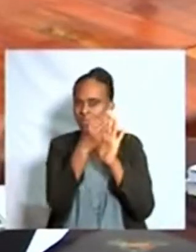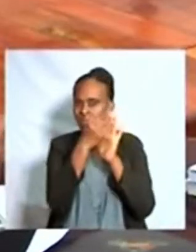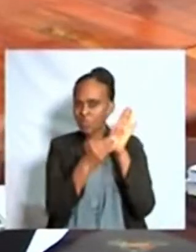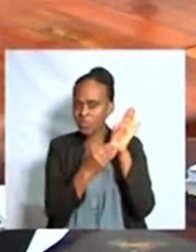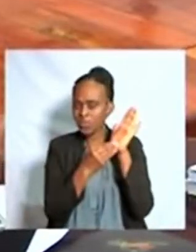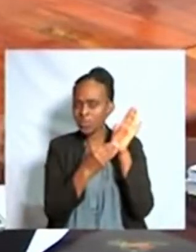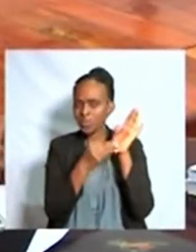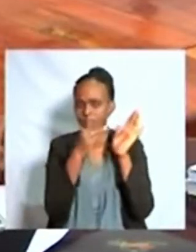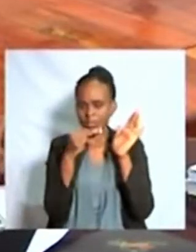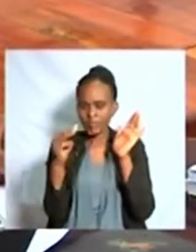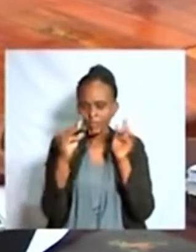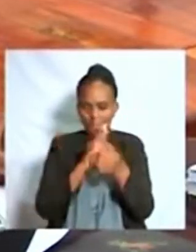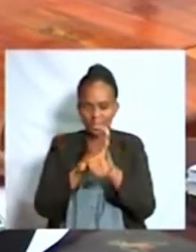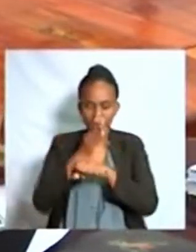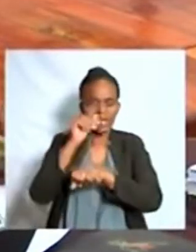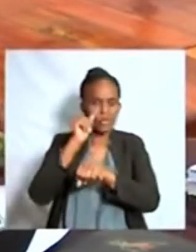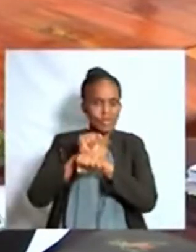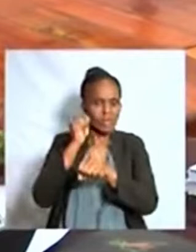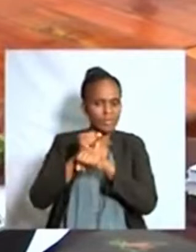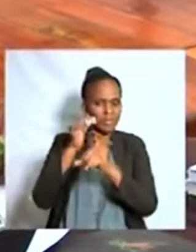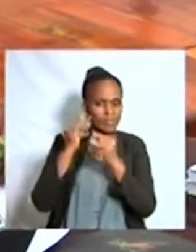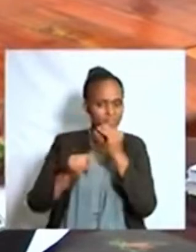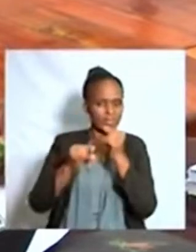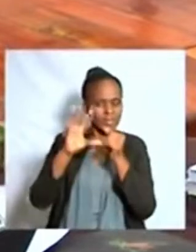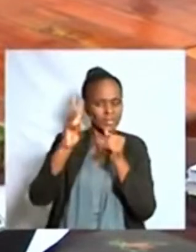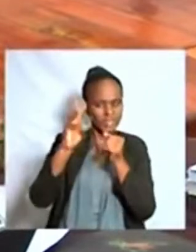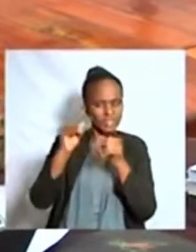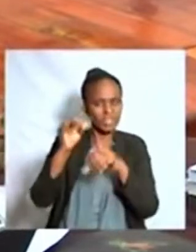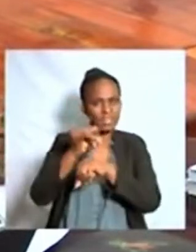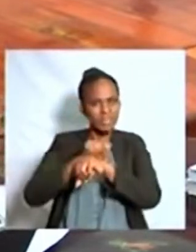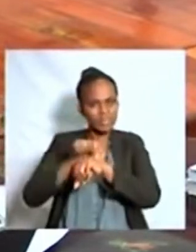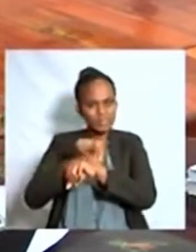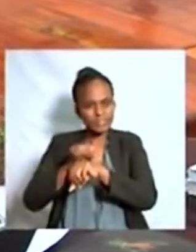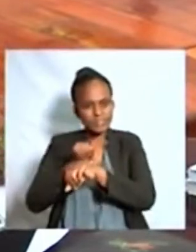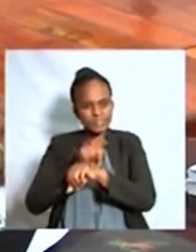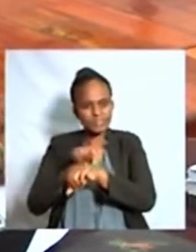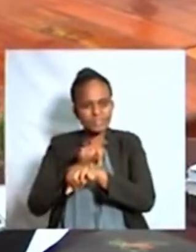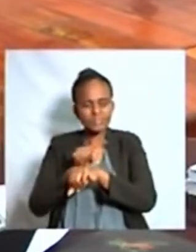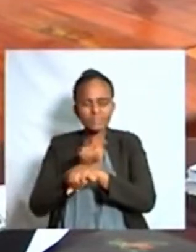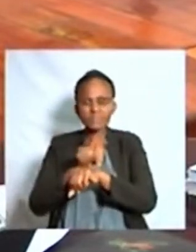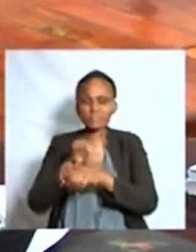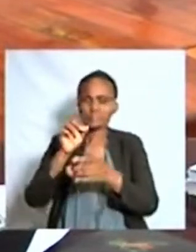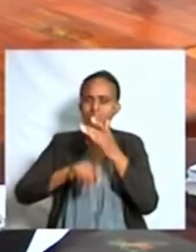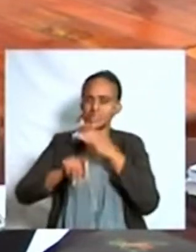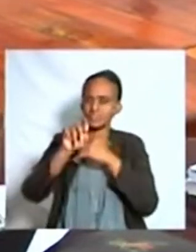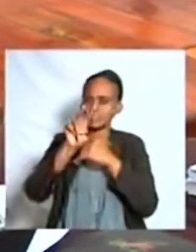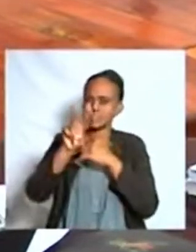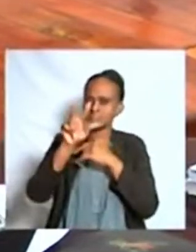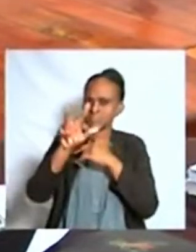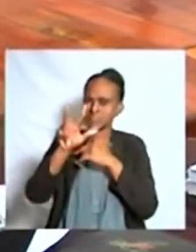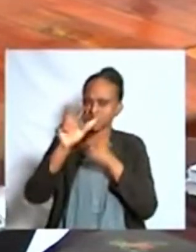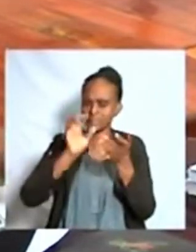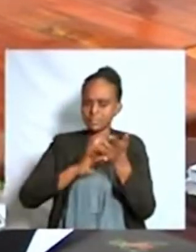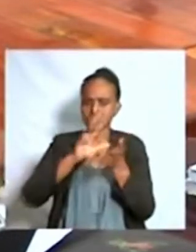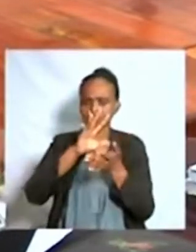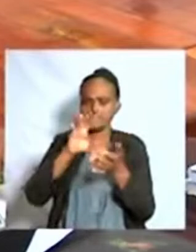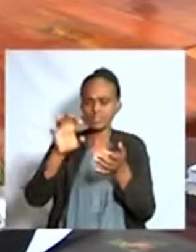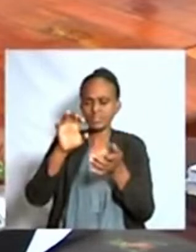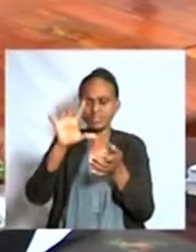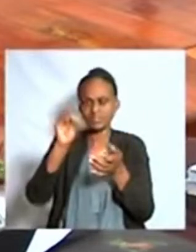the completion of the works. Materials such as 60 iron sheets costing 33,000 at 550 kwacha